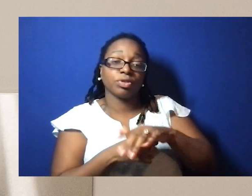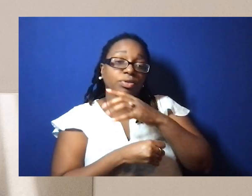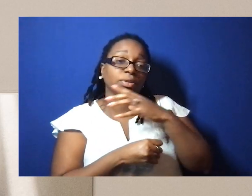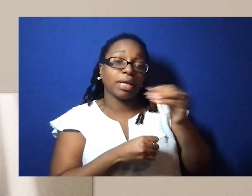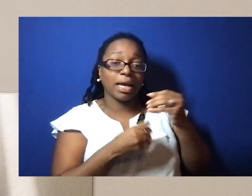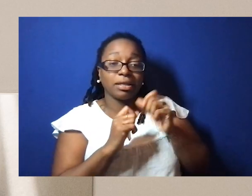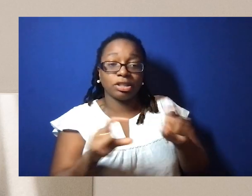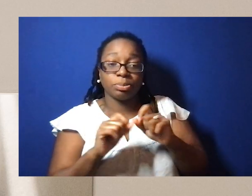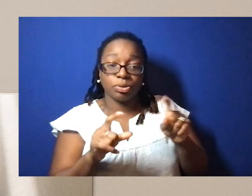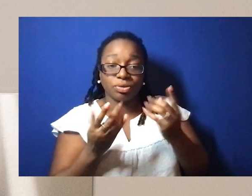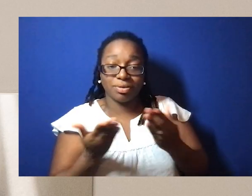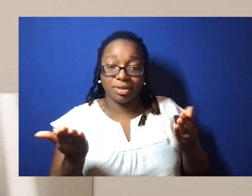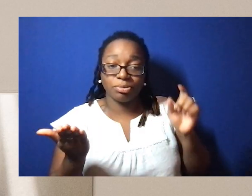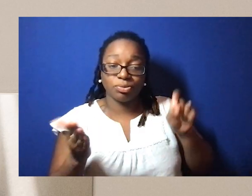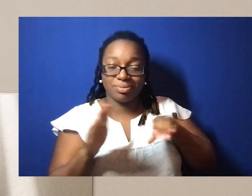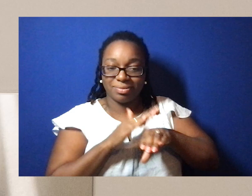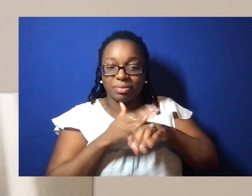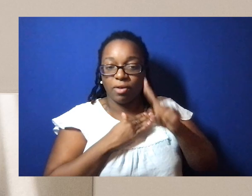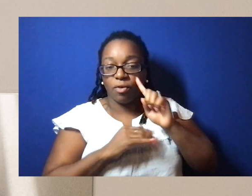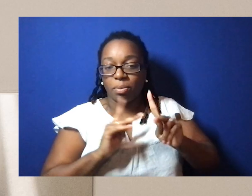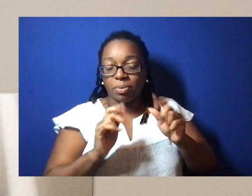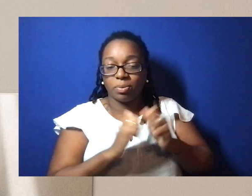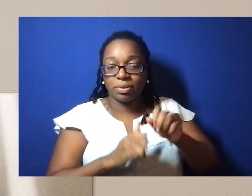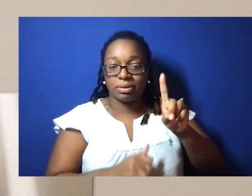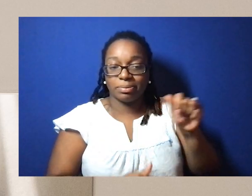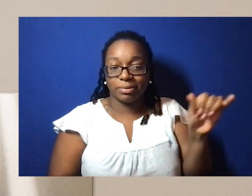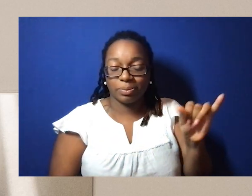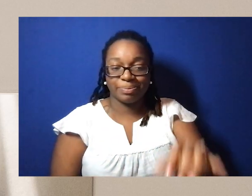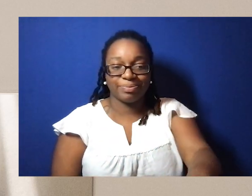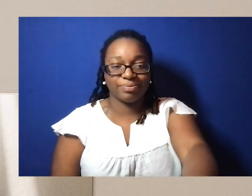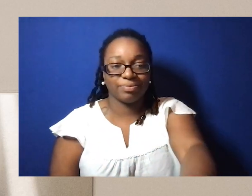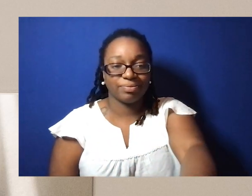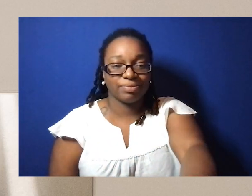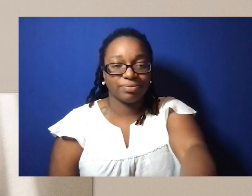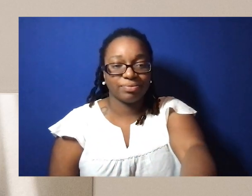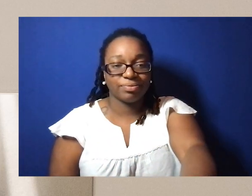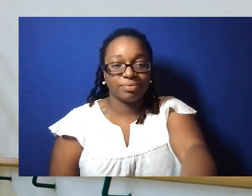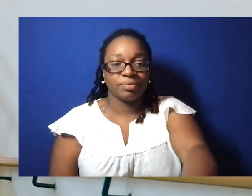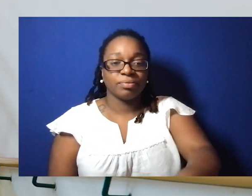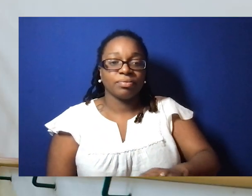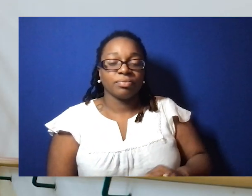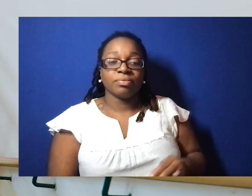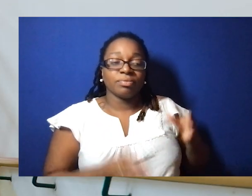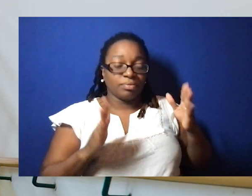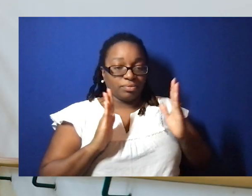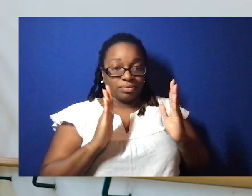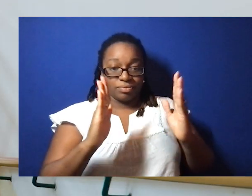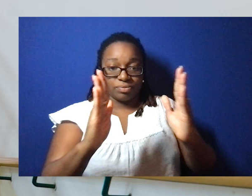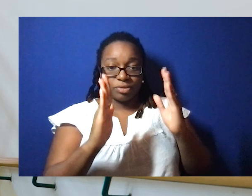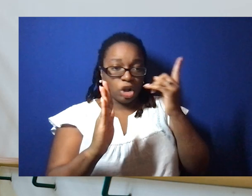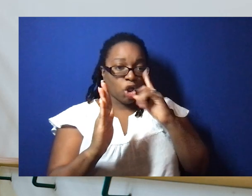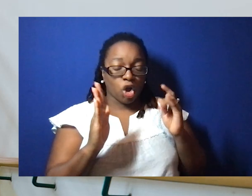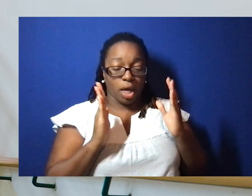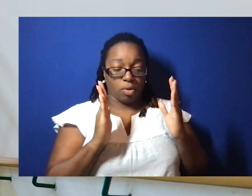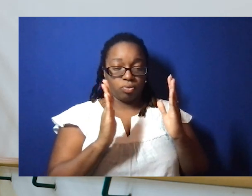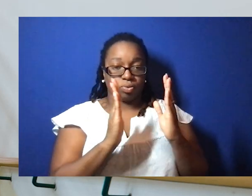and distribution method of these items should be accessible to people with disabilities as well. Are there hallways that seem to